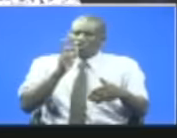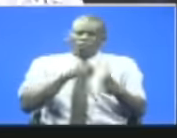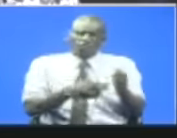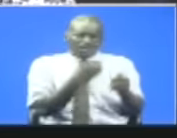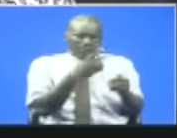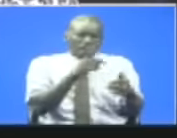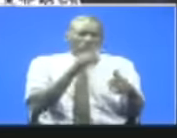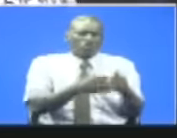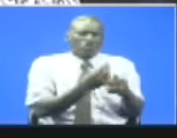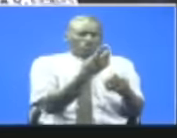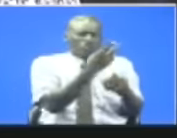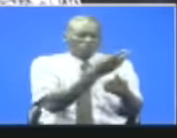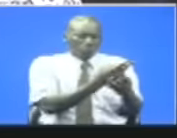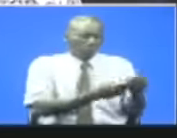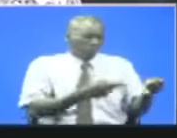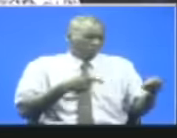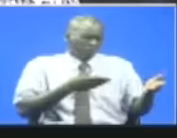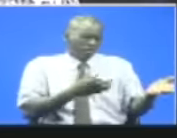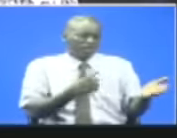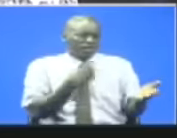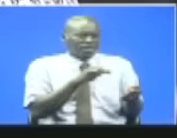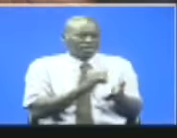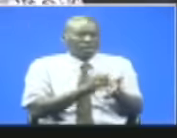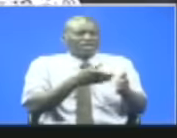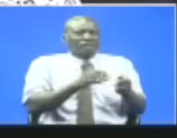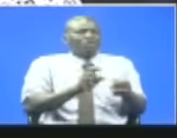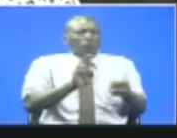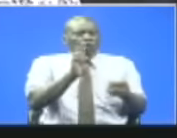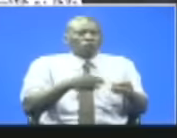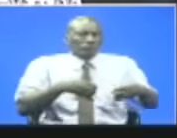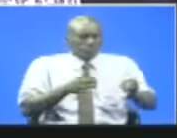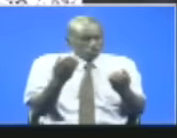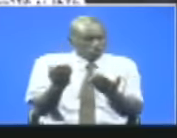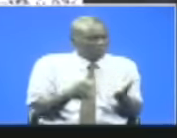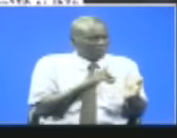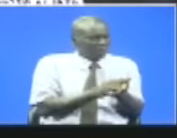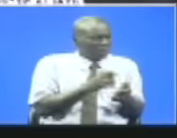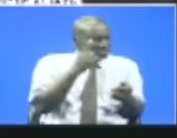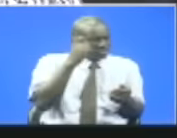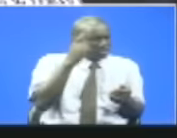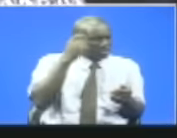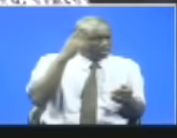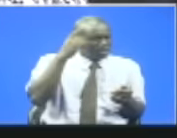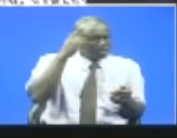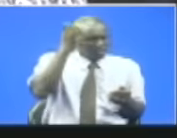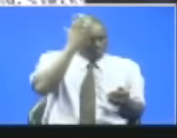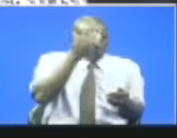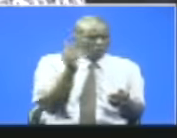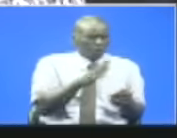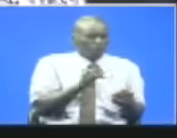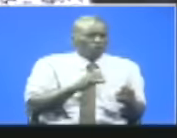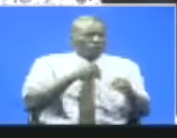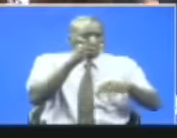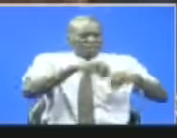what these two gentlemen are saying, and I agree with them, is trying to bring that back. You know, it's like a ghost. When you have buried